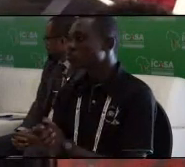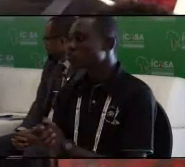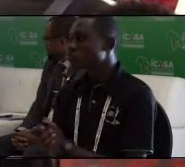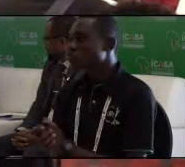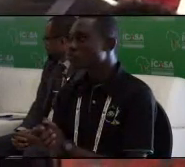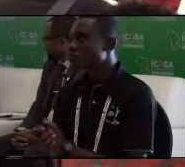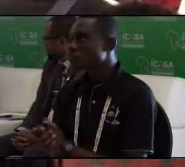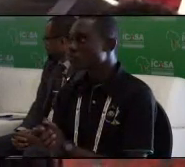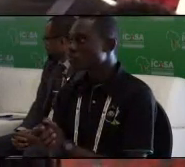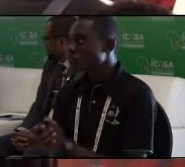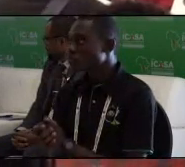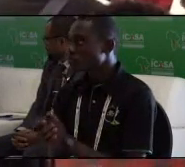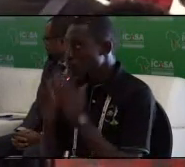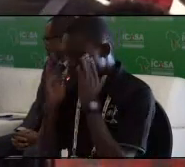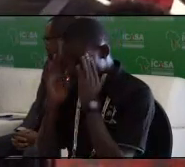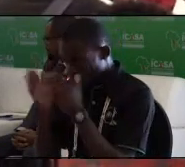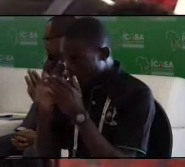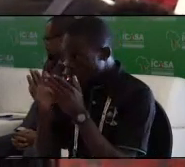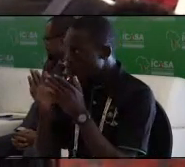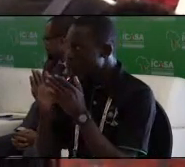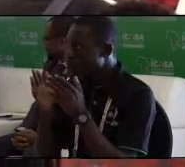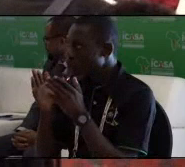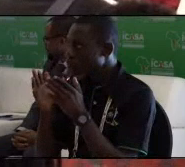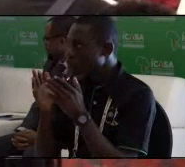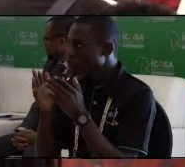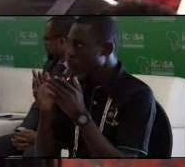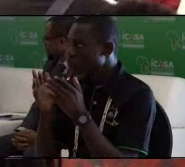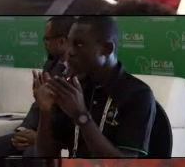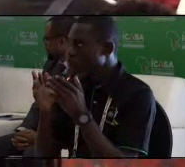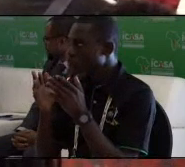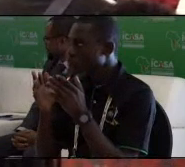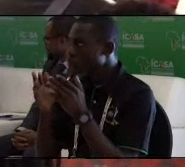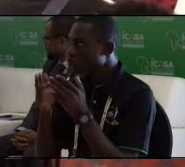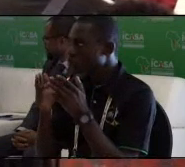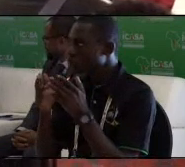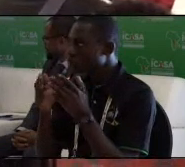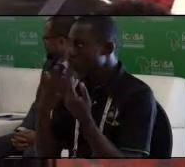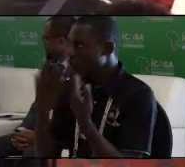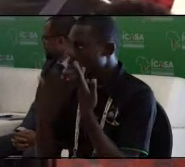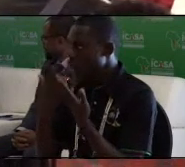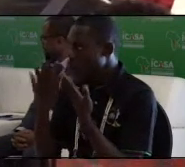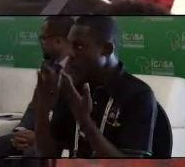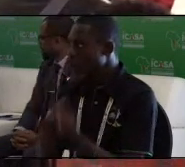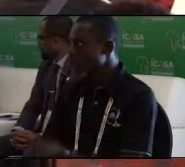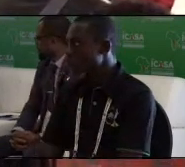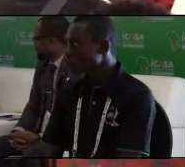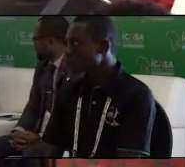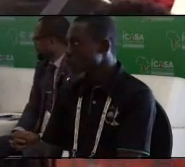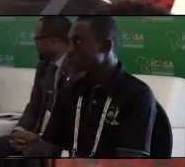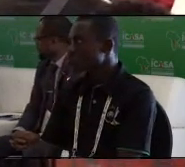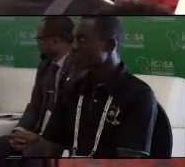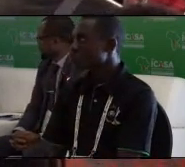chain, forecasting, quantification. Mr. Tassi, can you speak about this